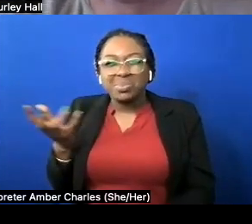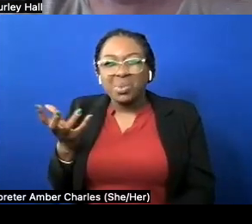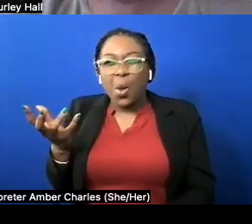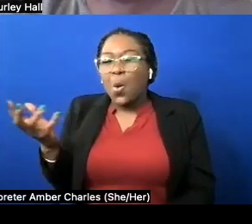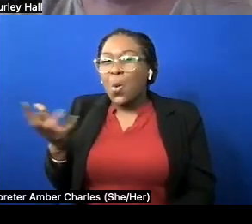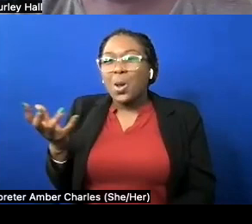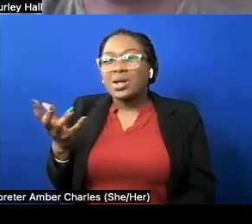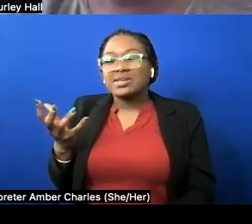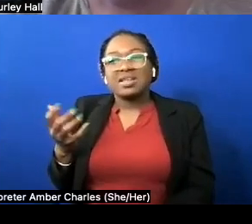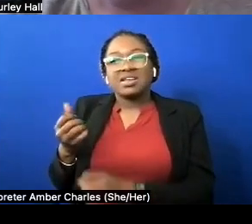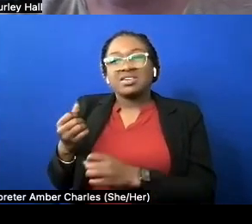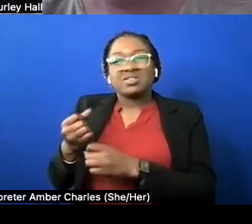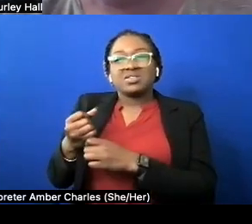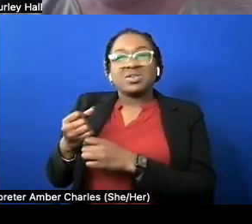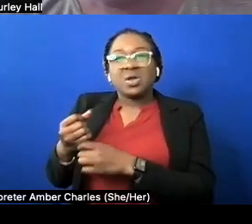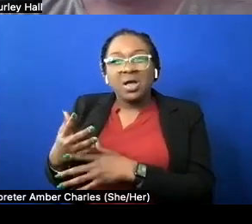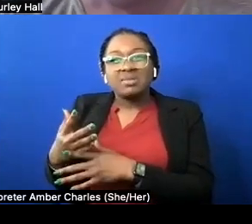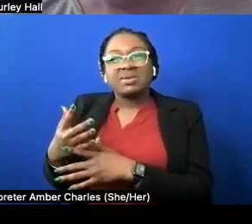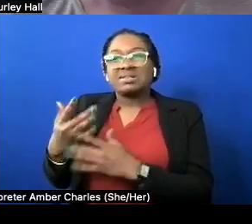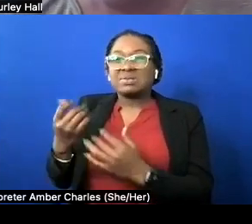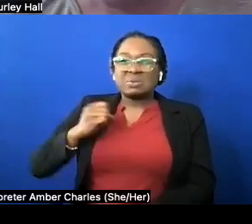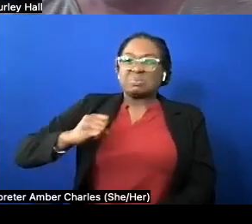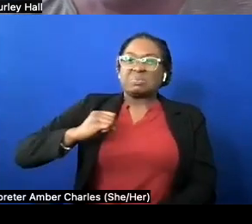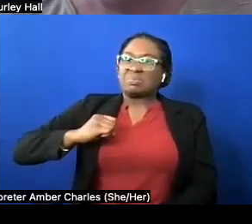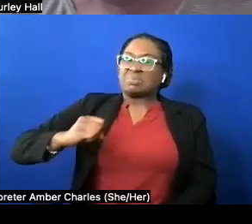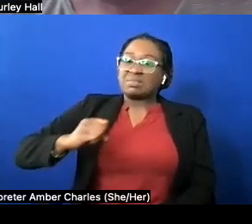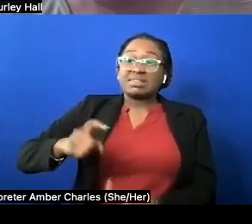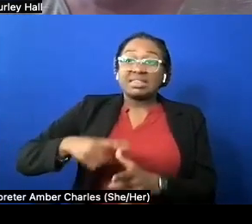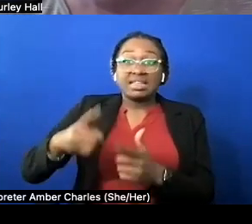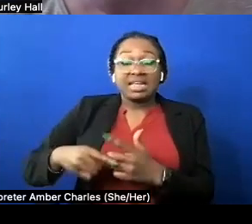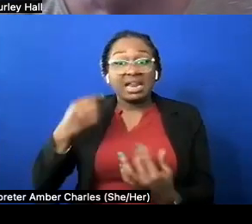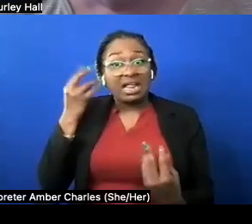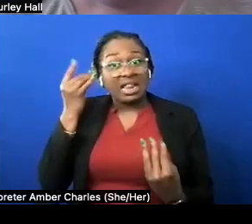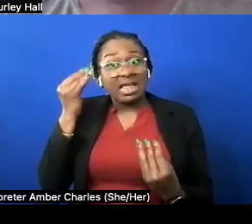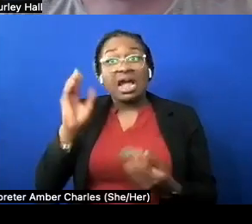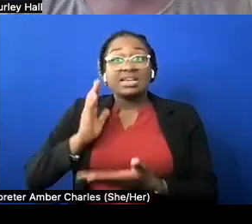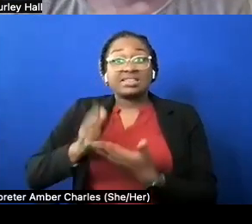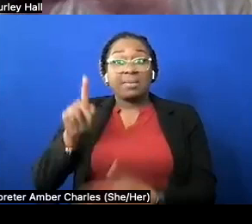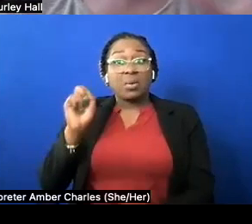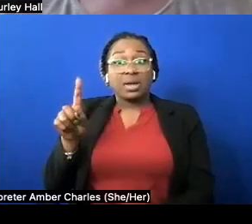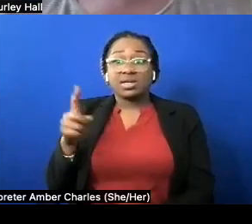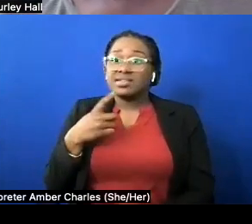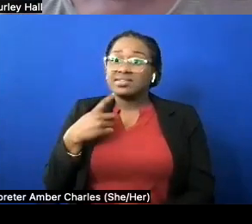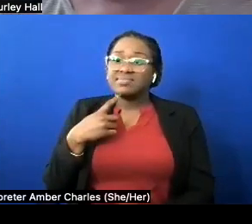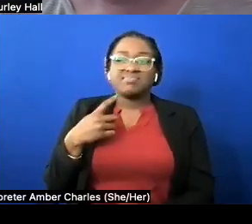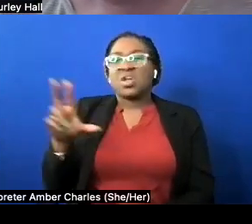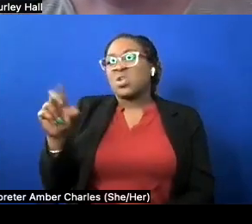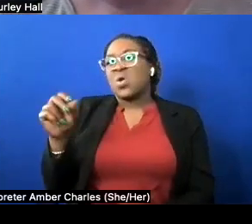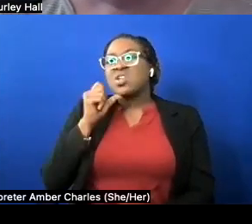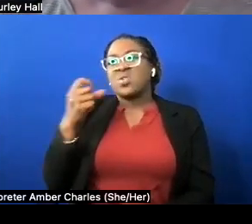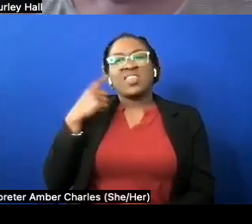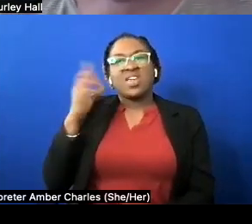what is it that is making me hesitate about this? And I thought about it. And then eventually I stopped questioning it. And I just said, no, I don't think this is going to work for me